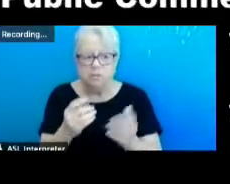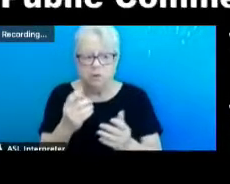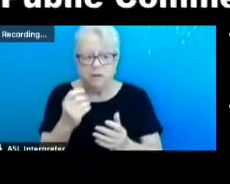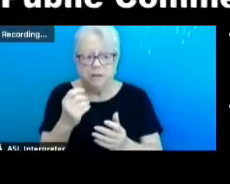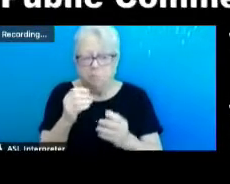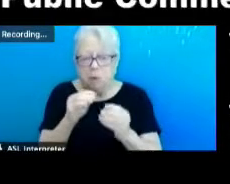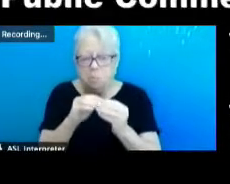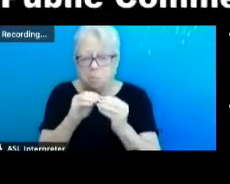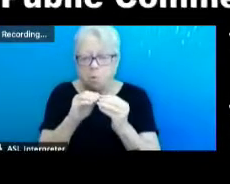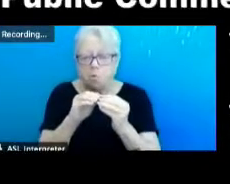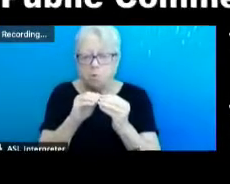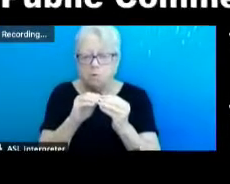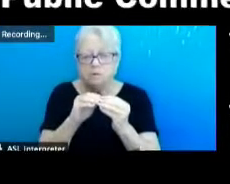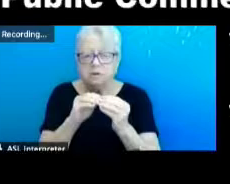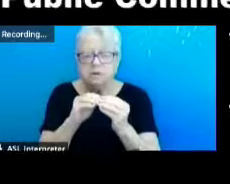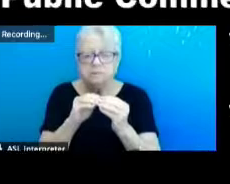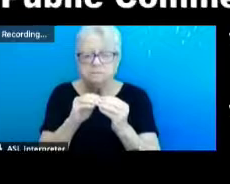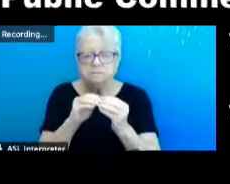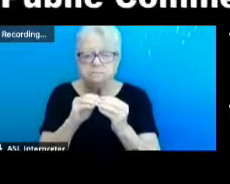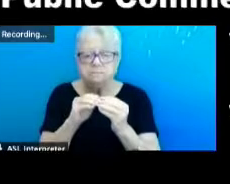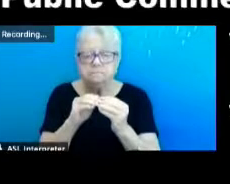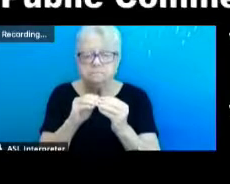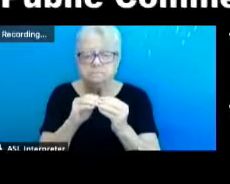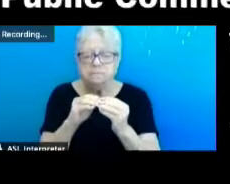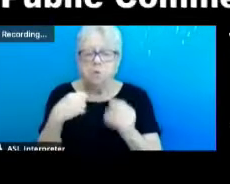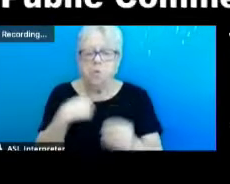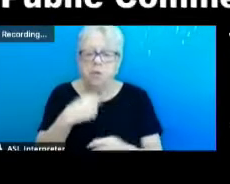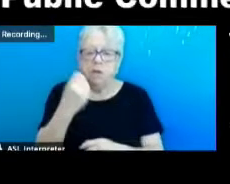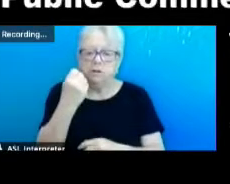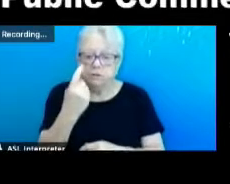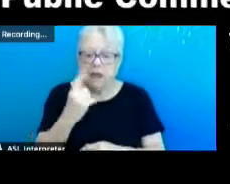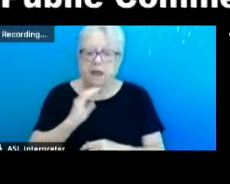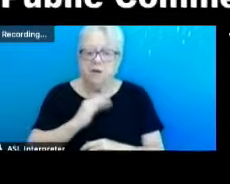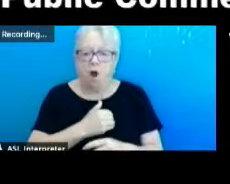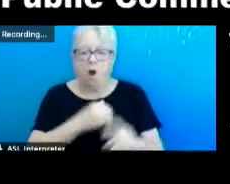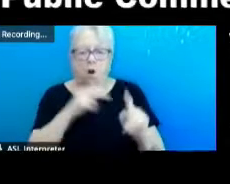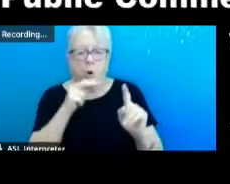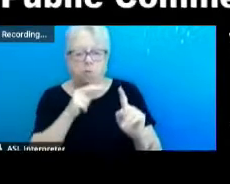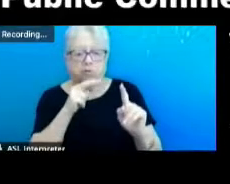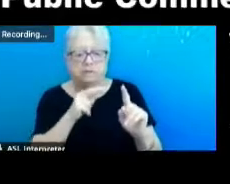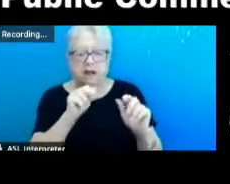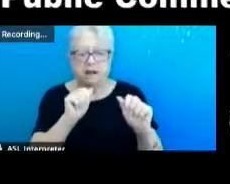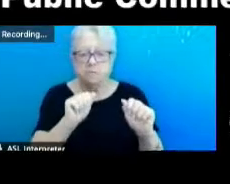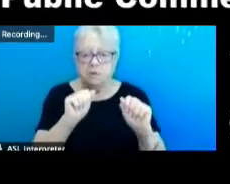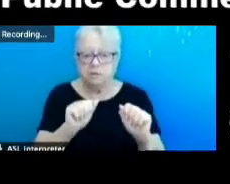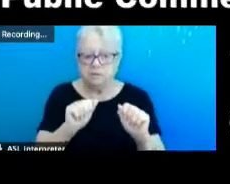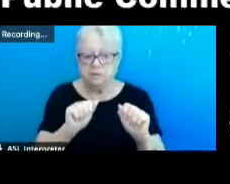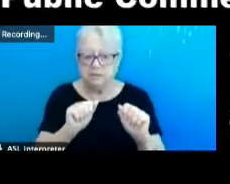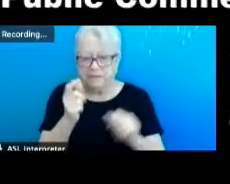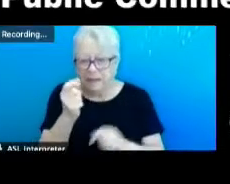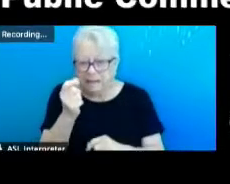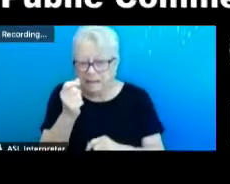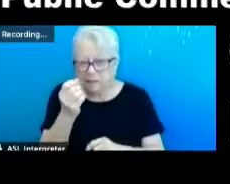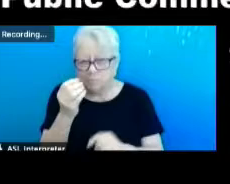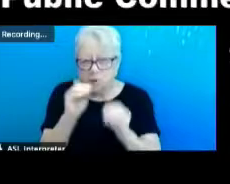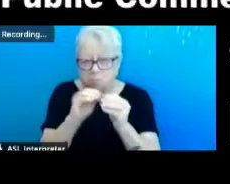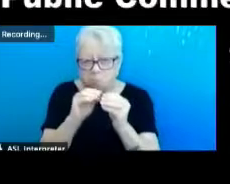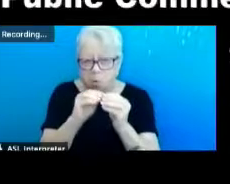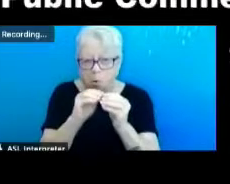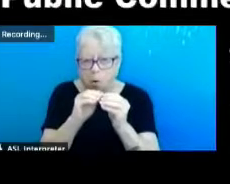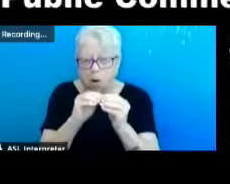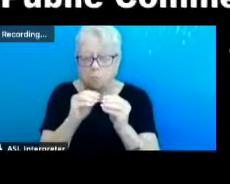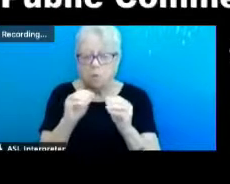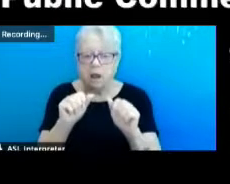more, just so we understand our oversight abilities a little bit more, and are able to fulfill